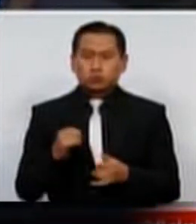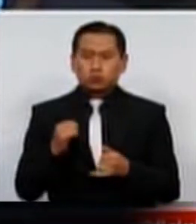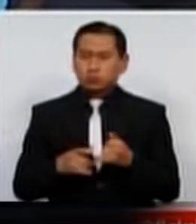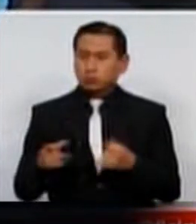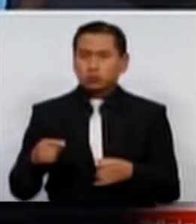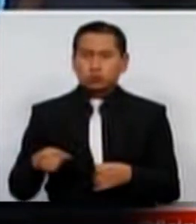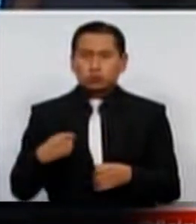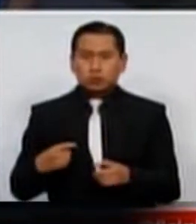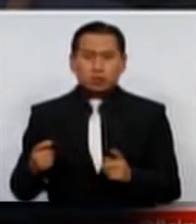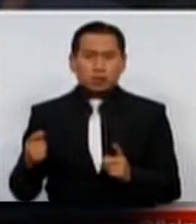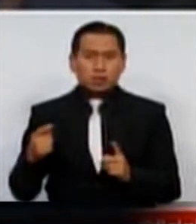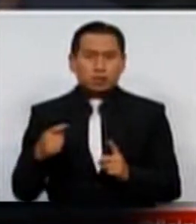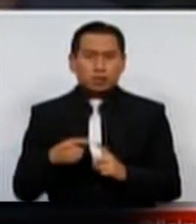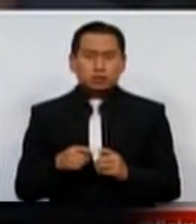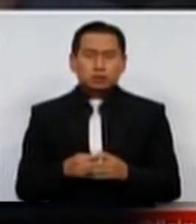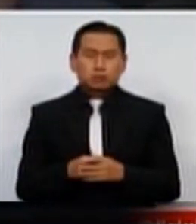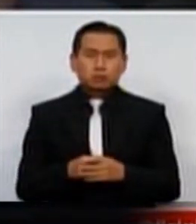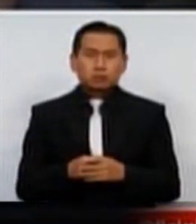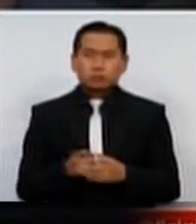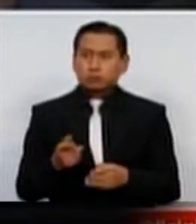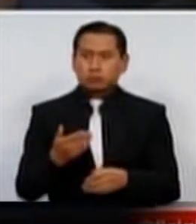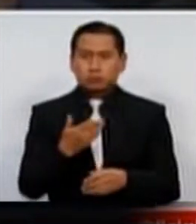and